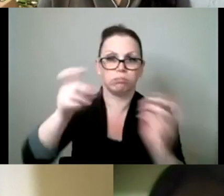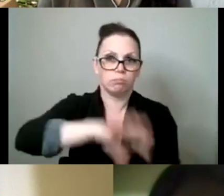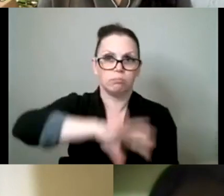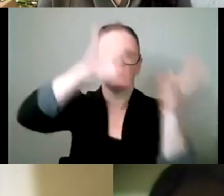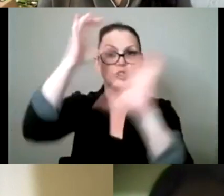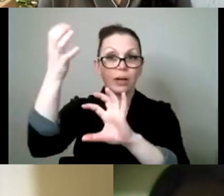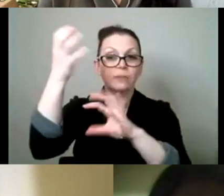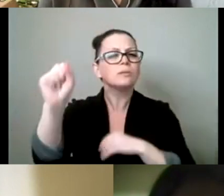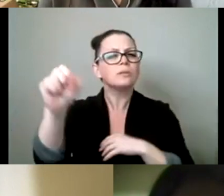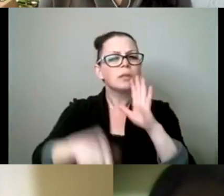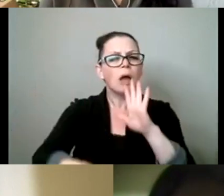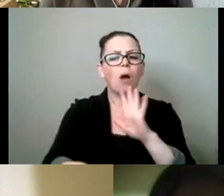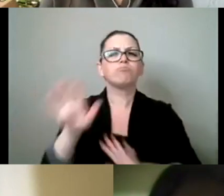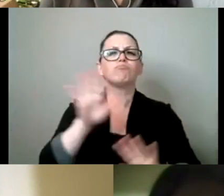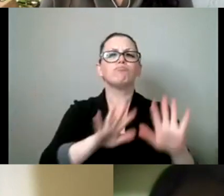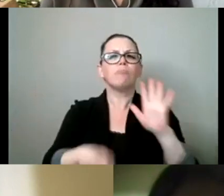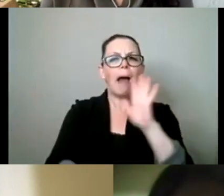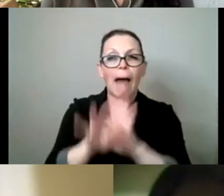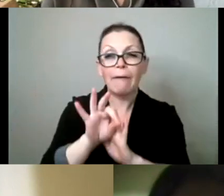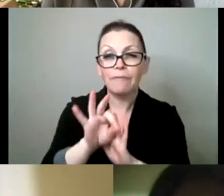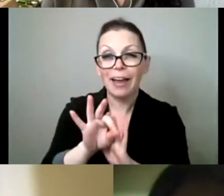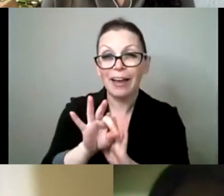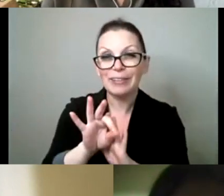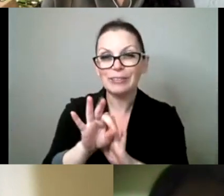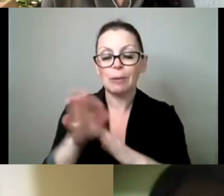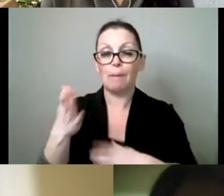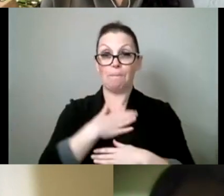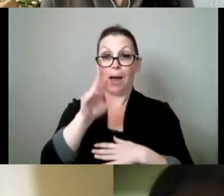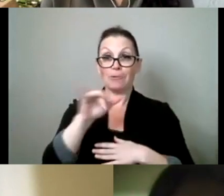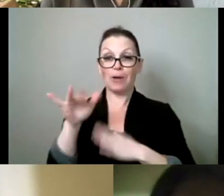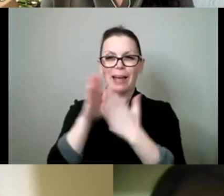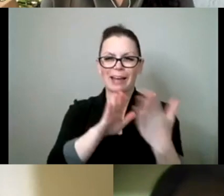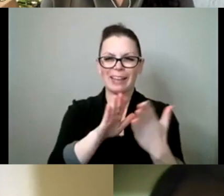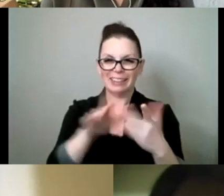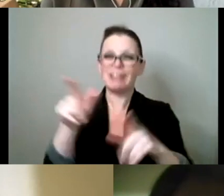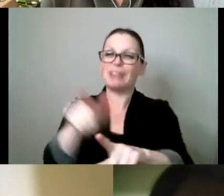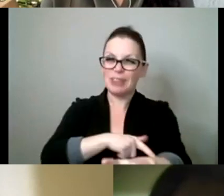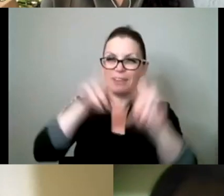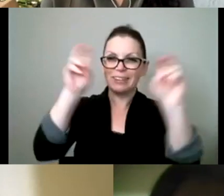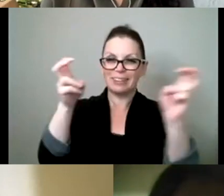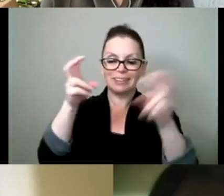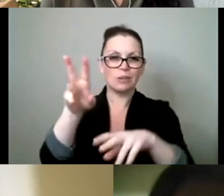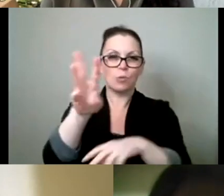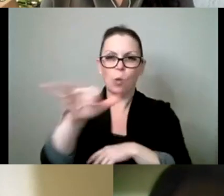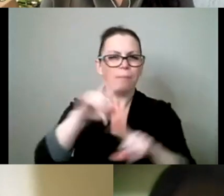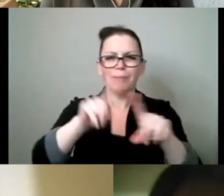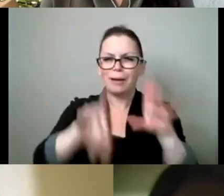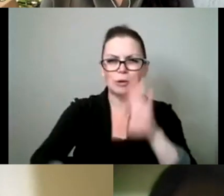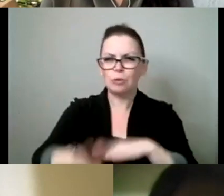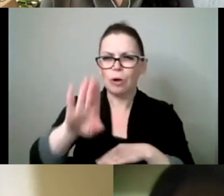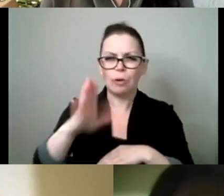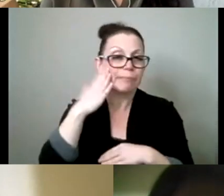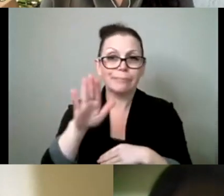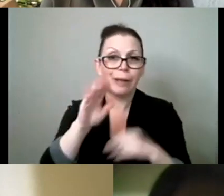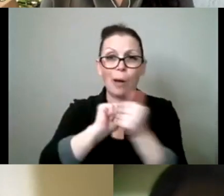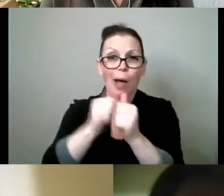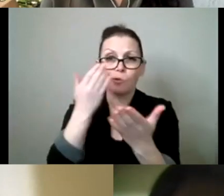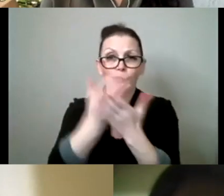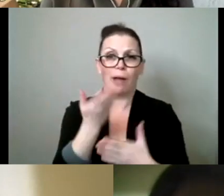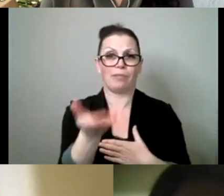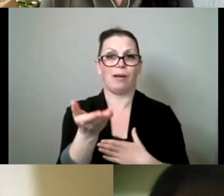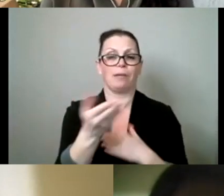I found my way, the long way, I should say. But growing up, I still didn't know how to get there. And I